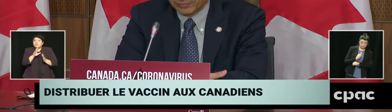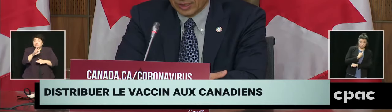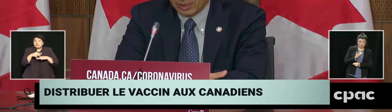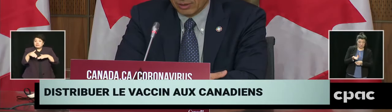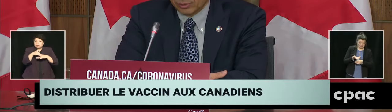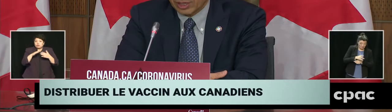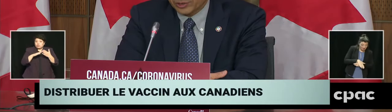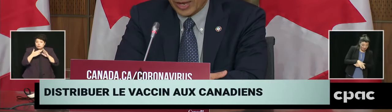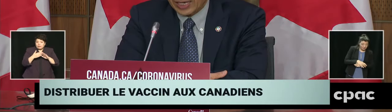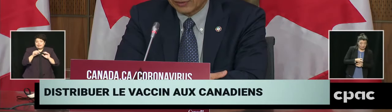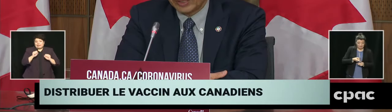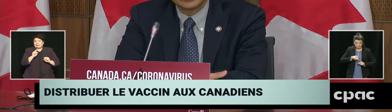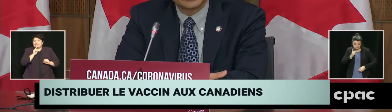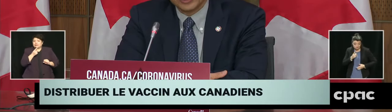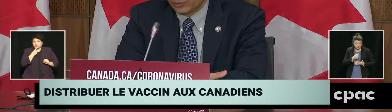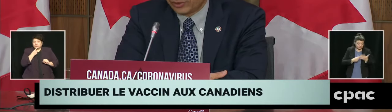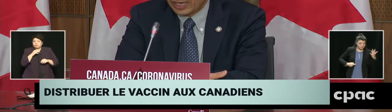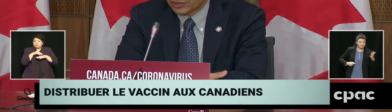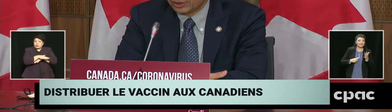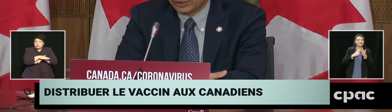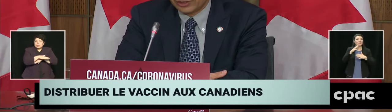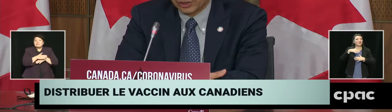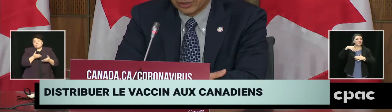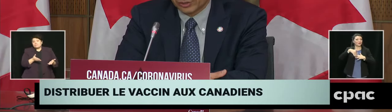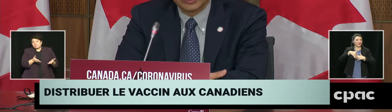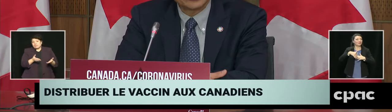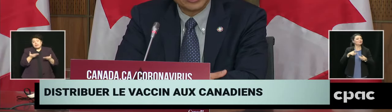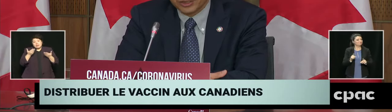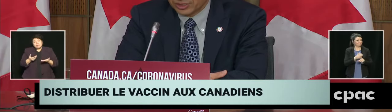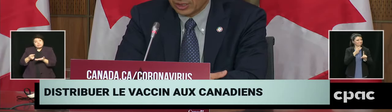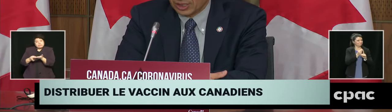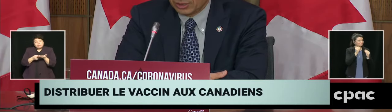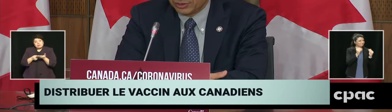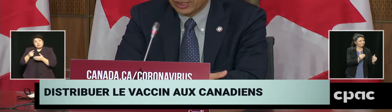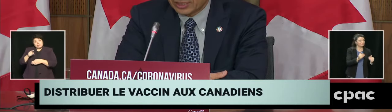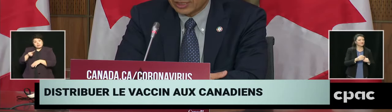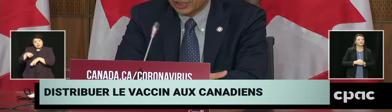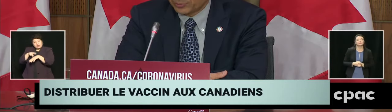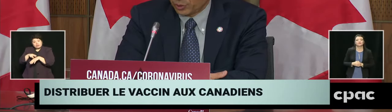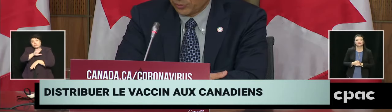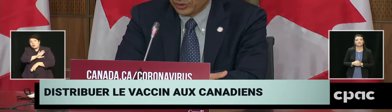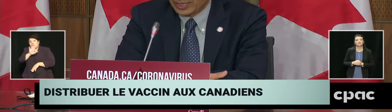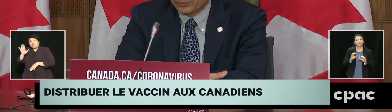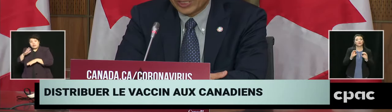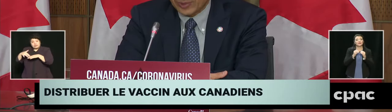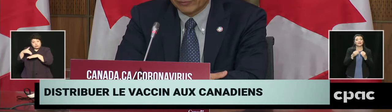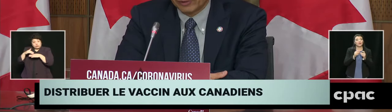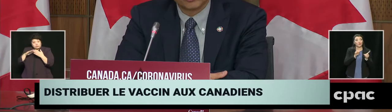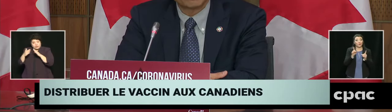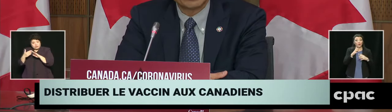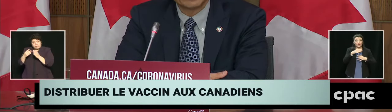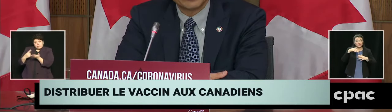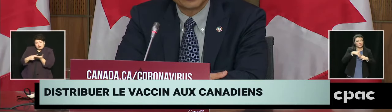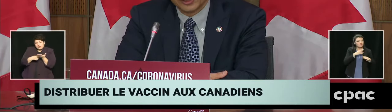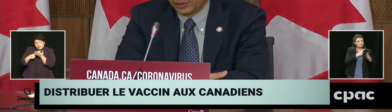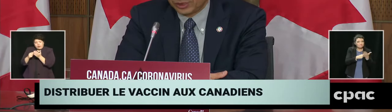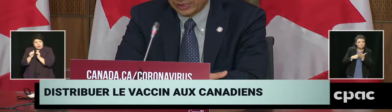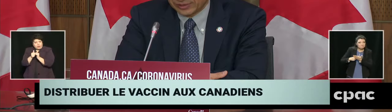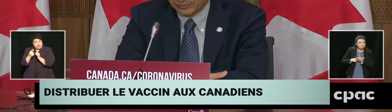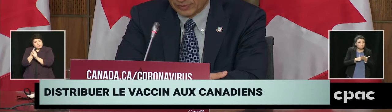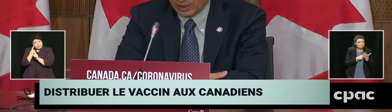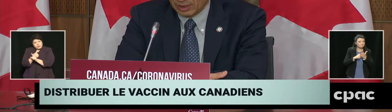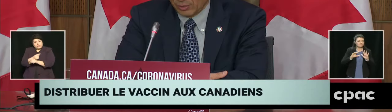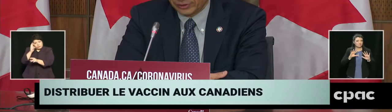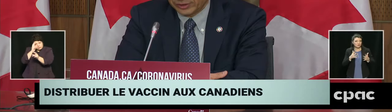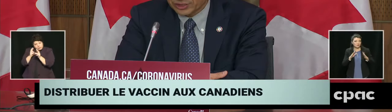communities. We're also actively engaging with national Indigenous organizations to discuss the appropriate and respectful rollout in their